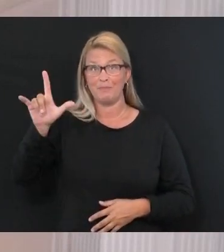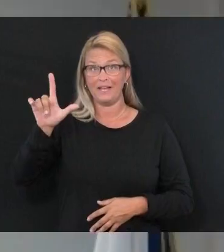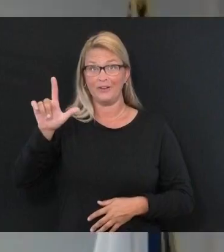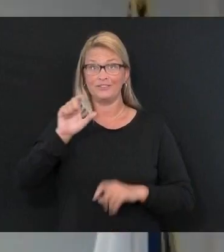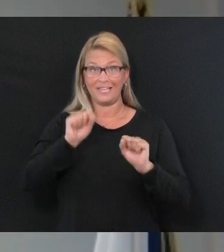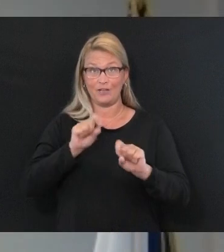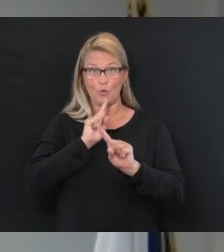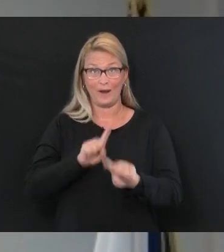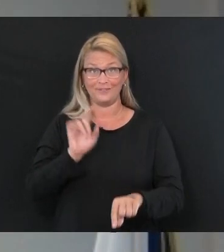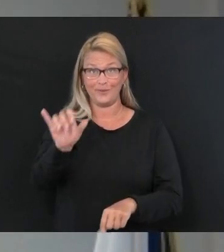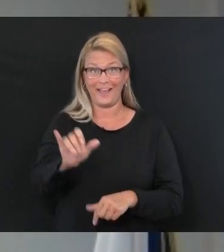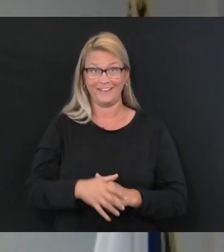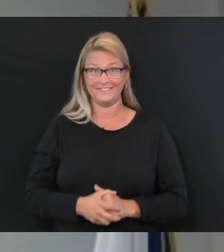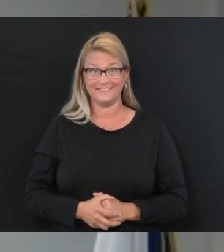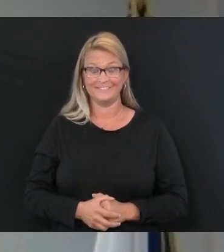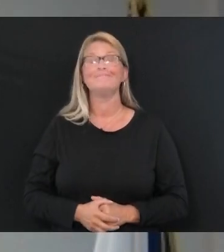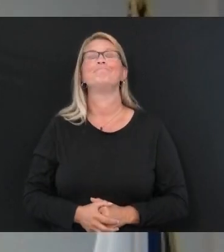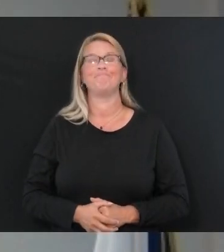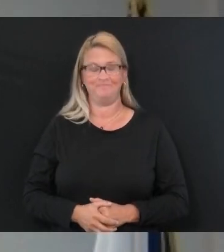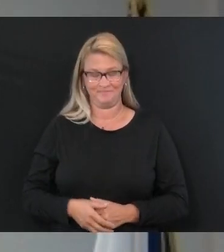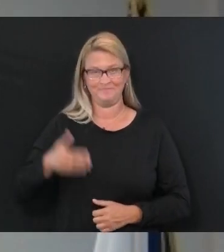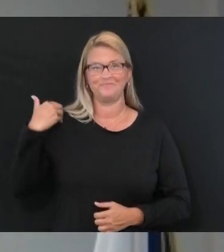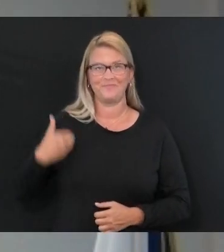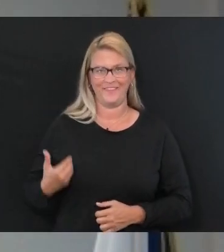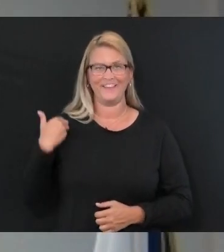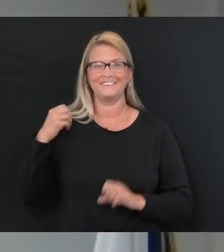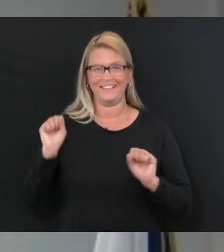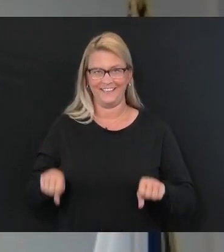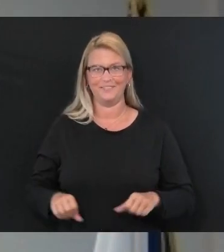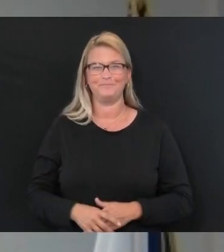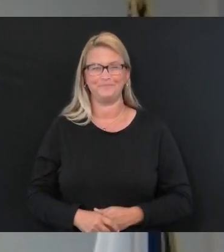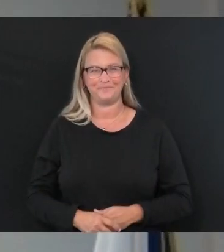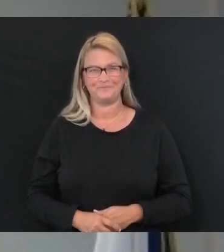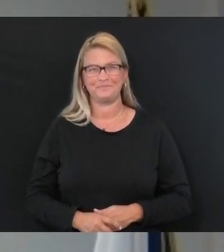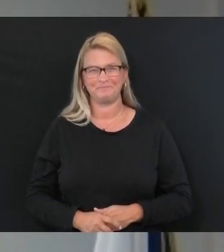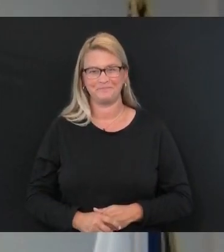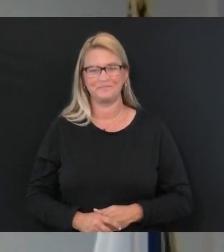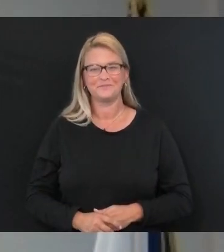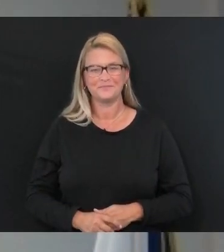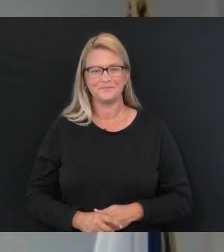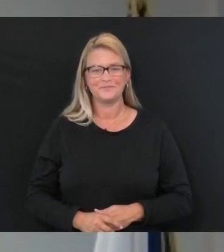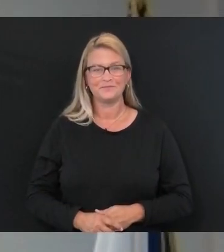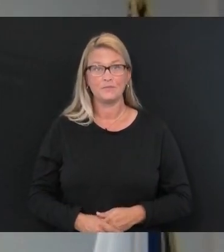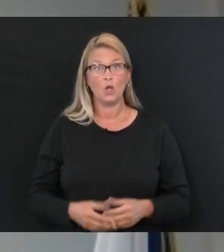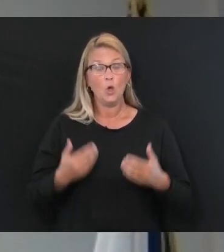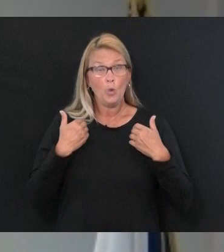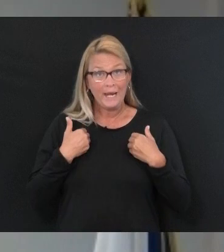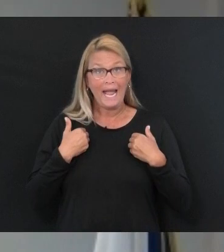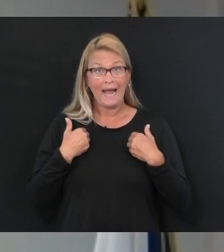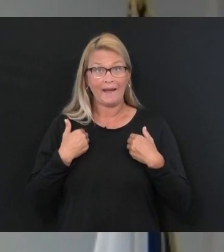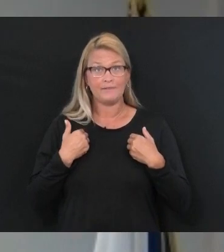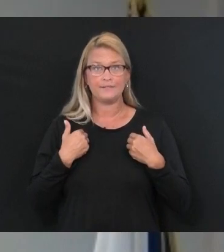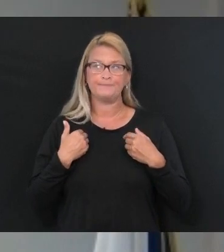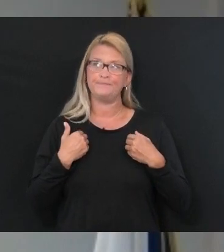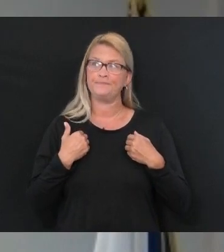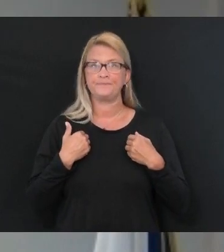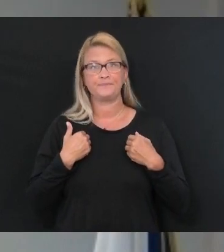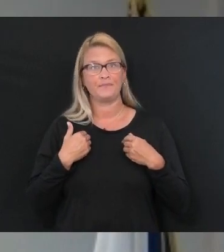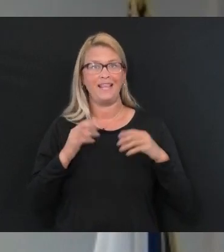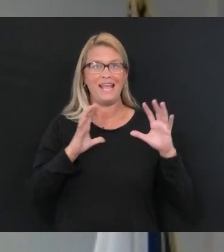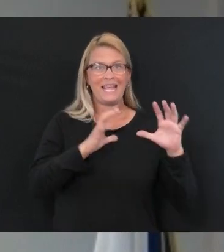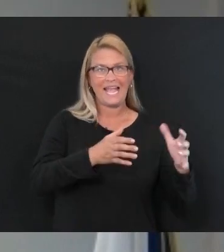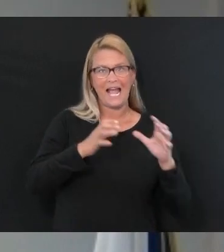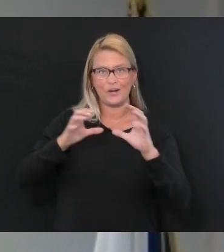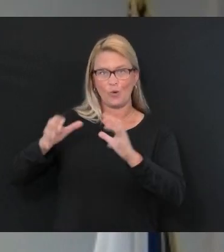Yes, sir. This is Bill Crouch. Yes, we have categories that we're looking at trying